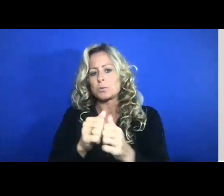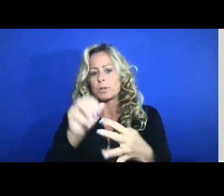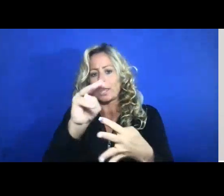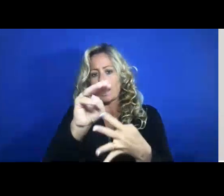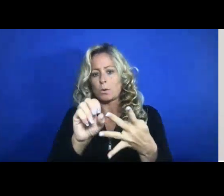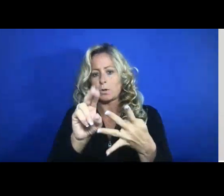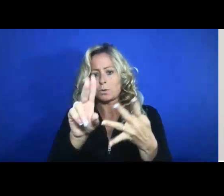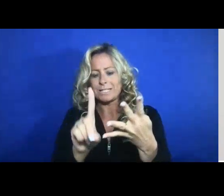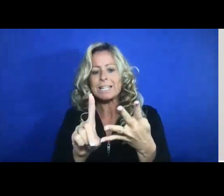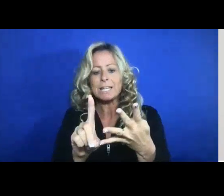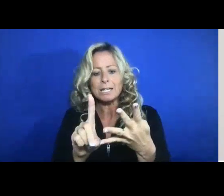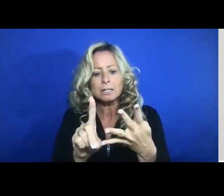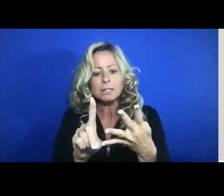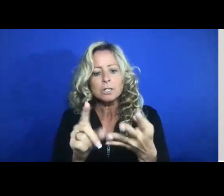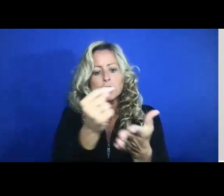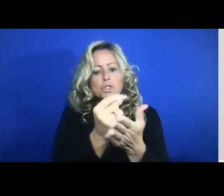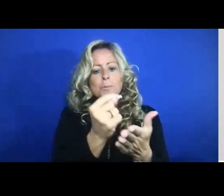everyday person?